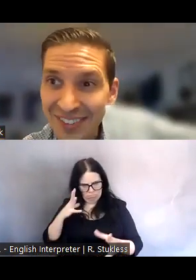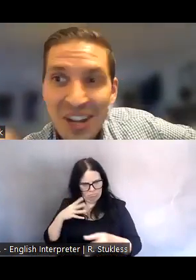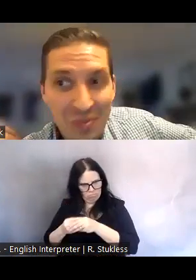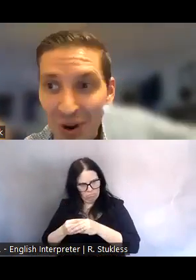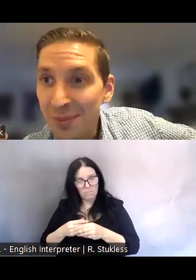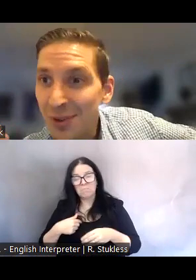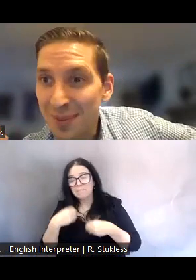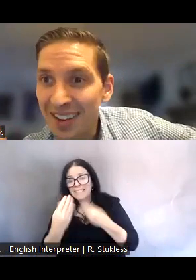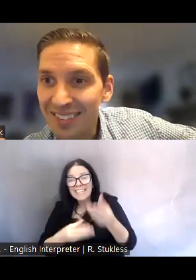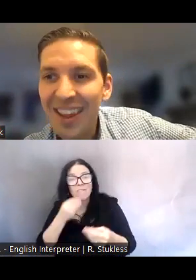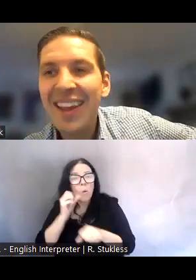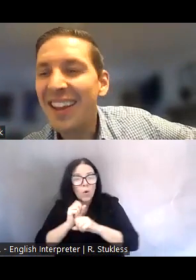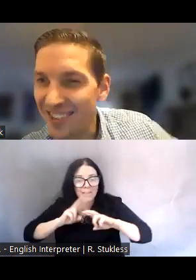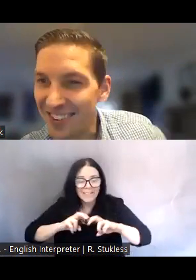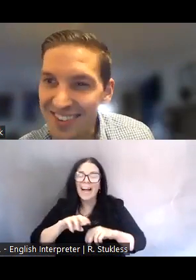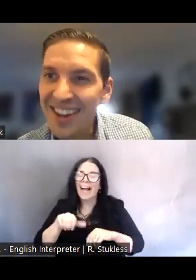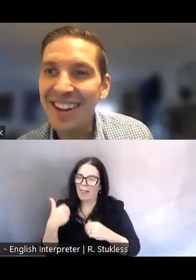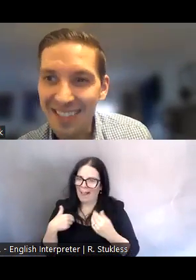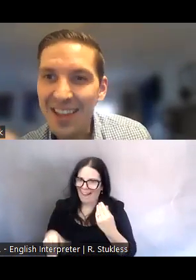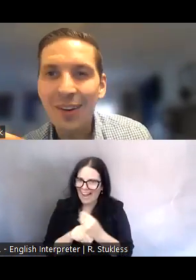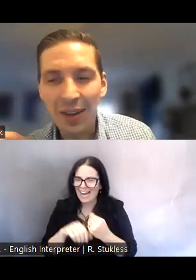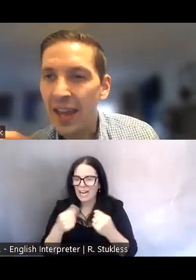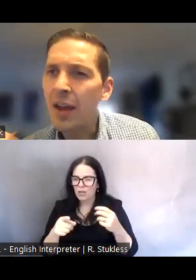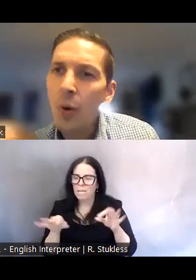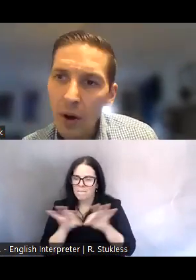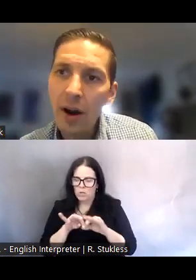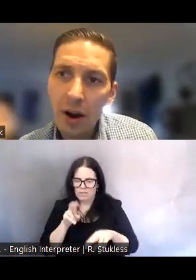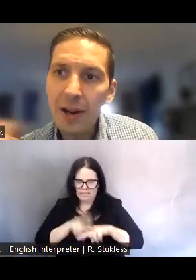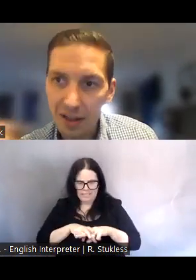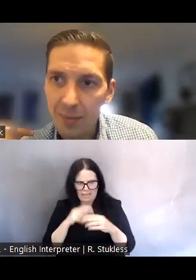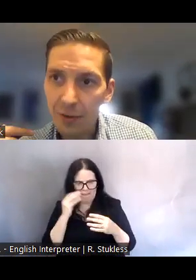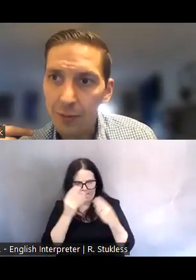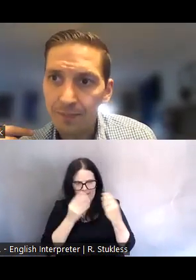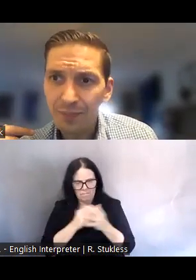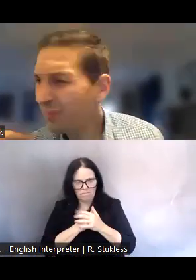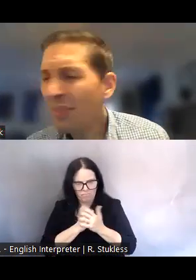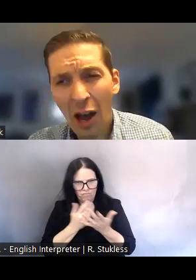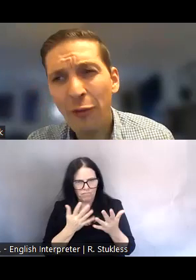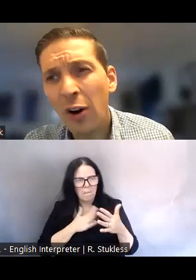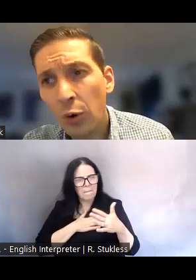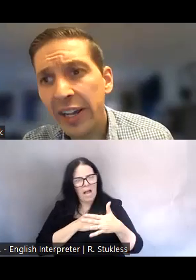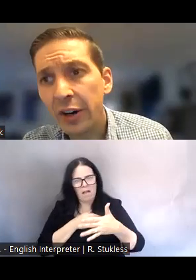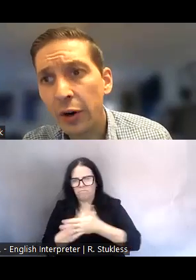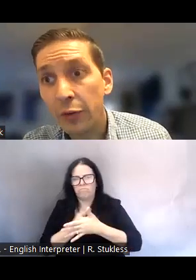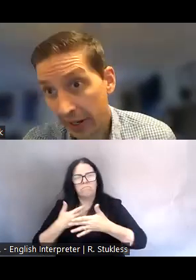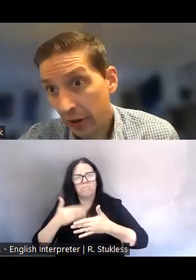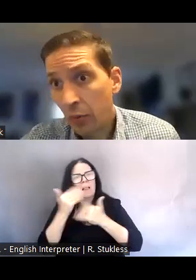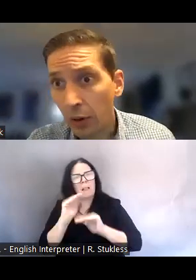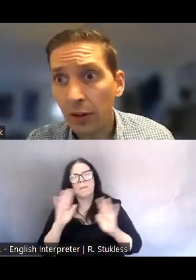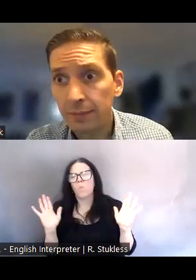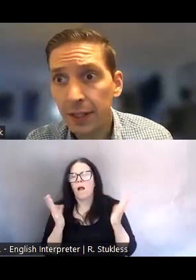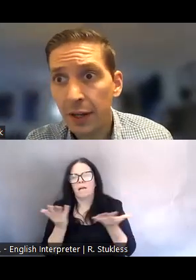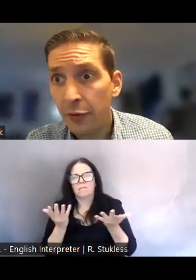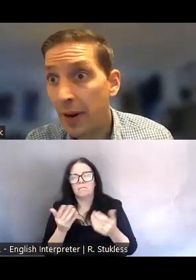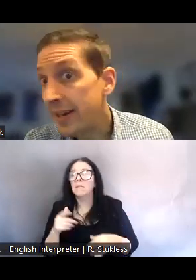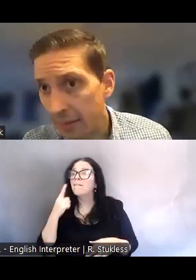giving you, one more piece is to sit and think, okay, what are my limits? How far would I go for my